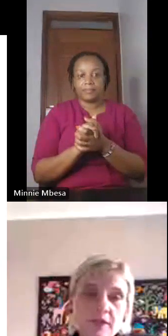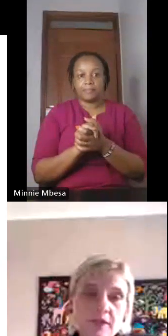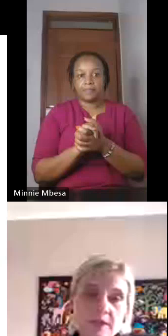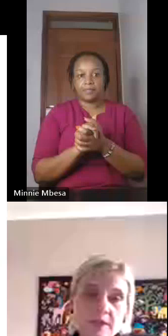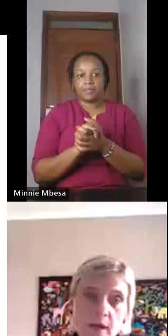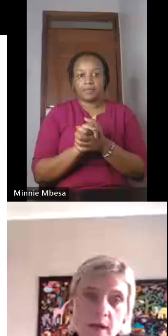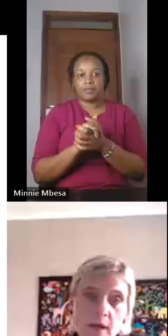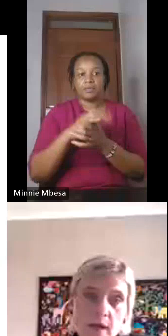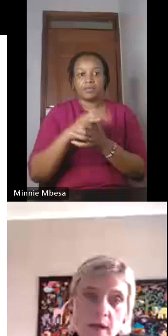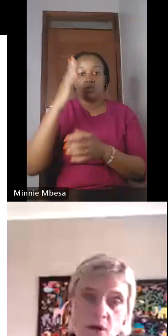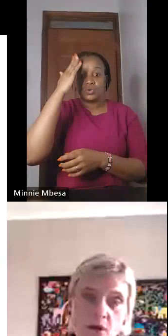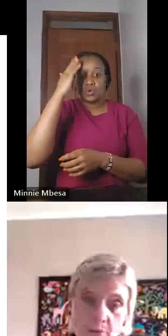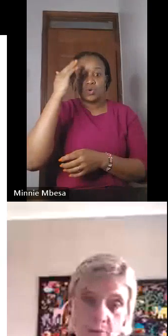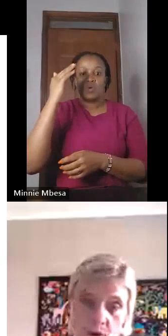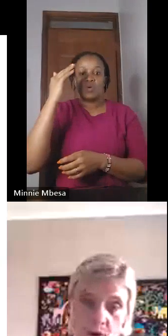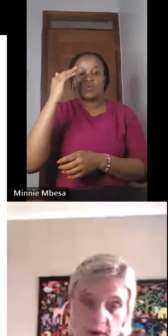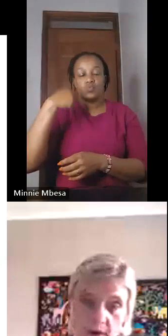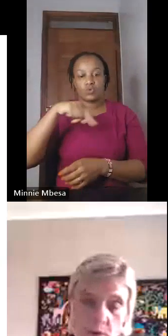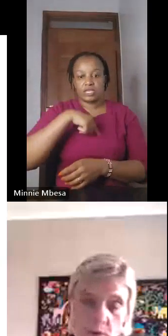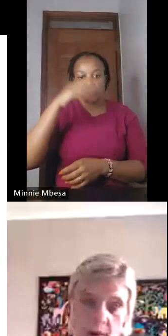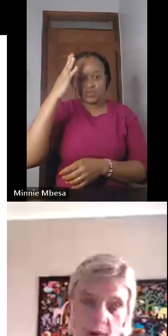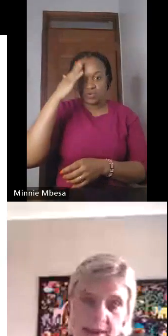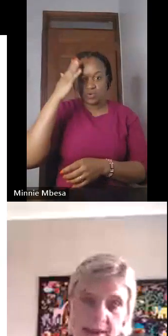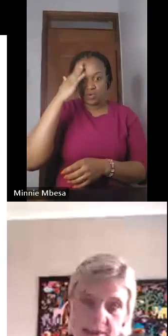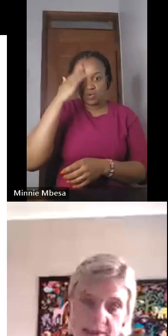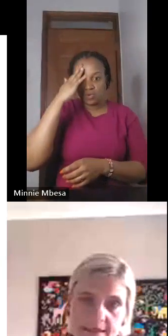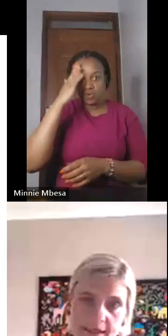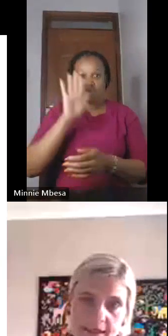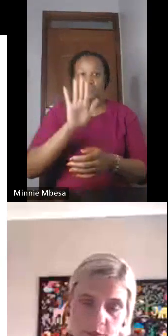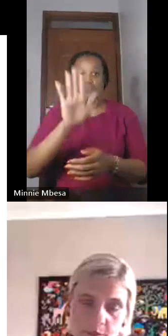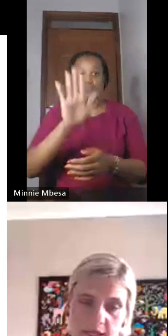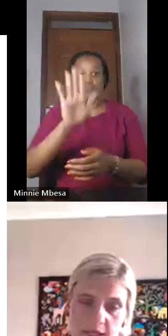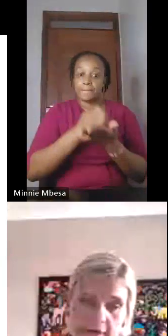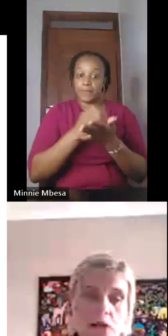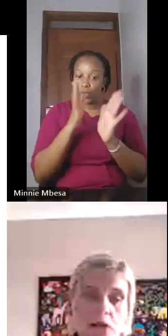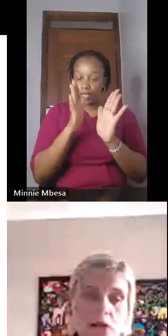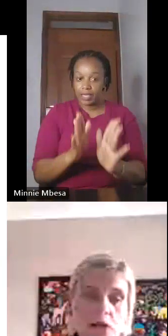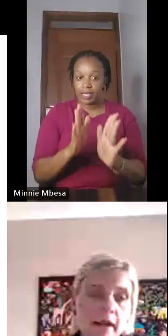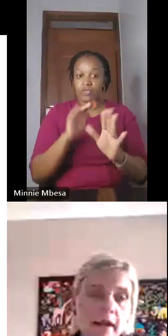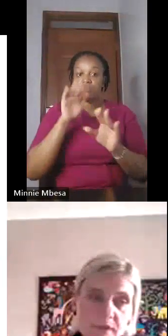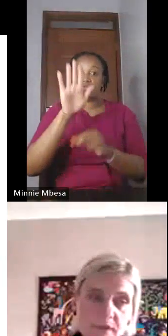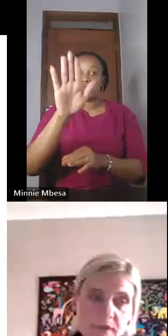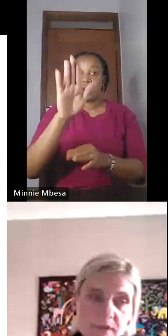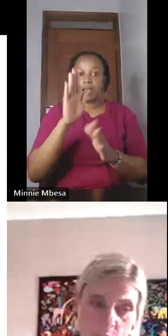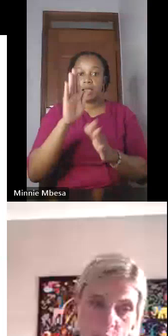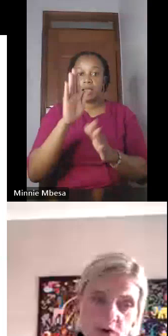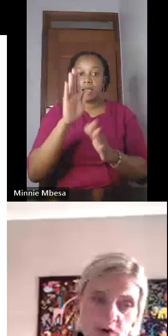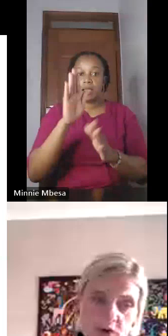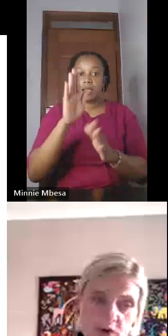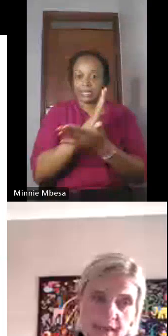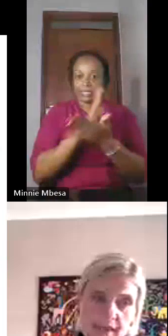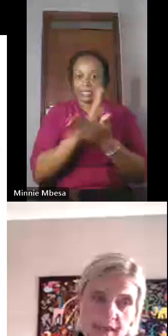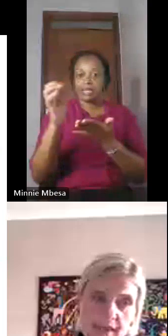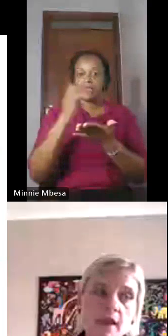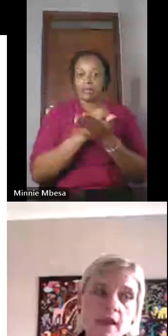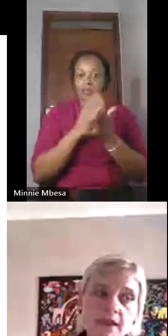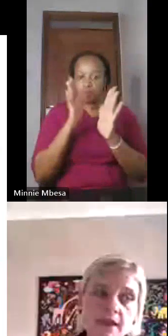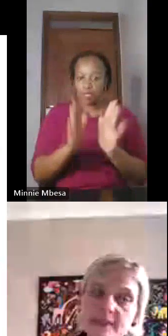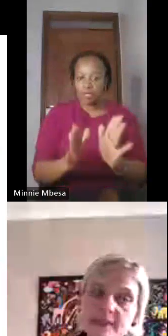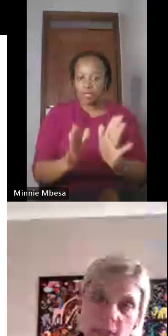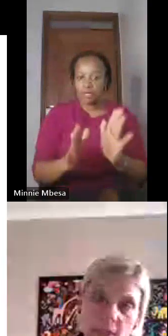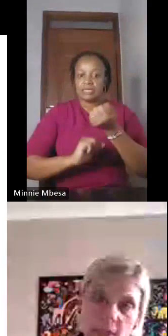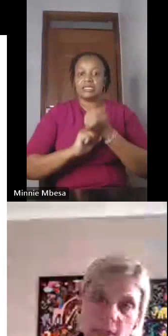We know that where your employer, your public sector employer, supports your